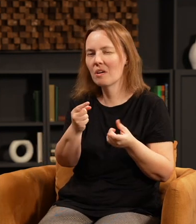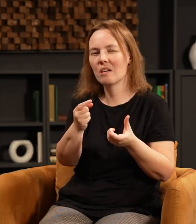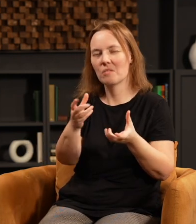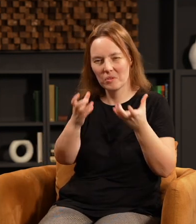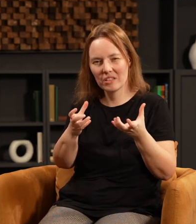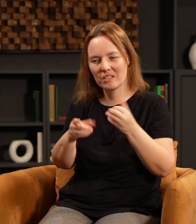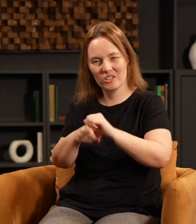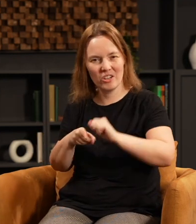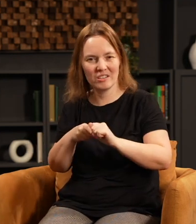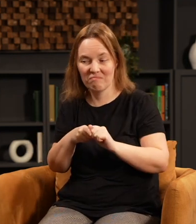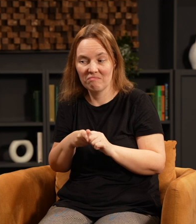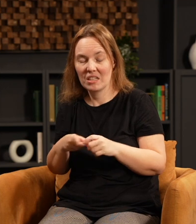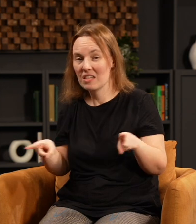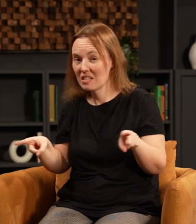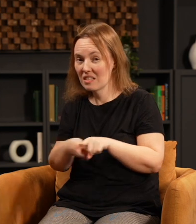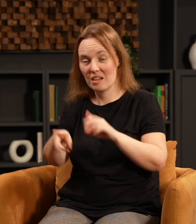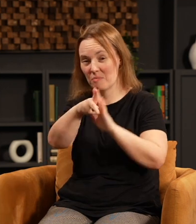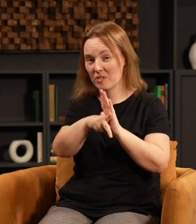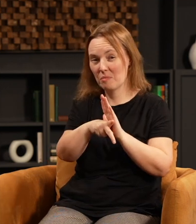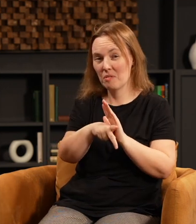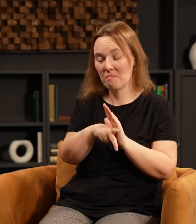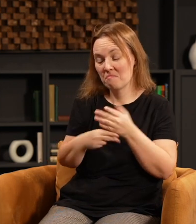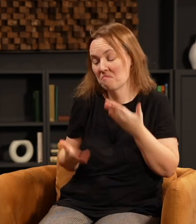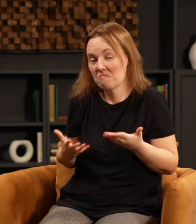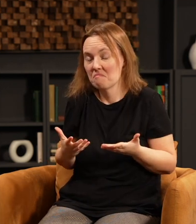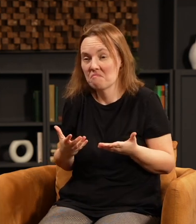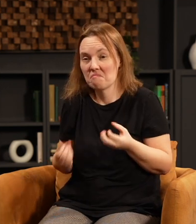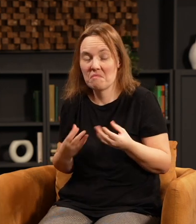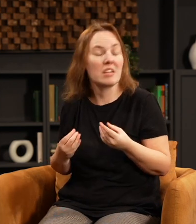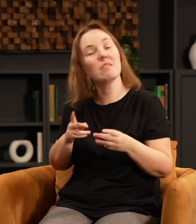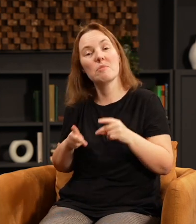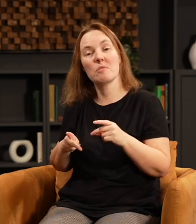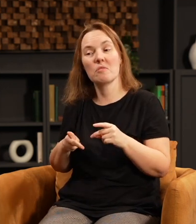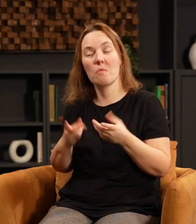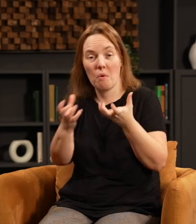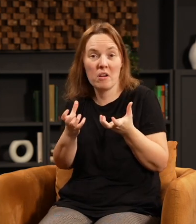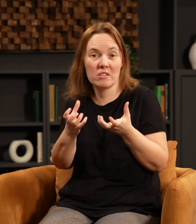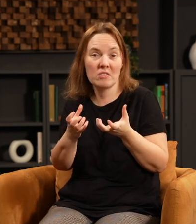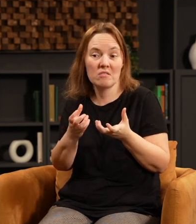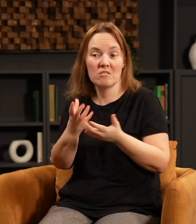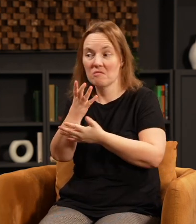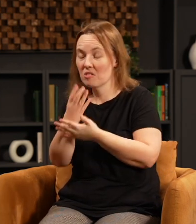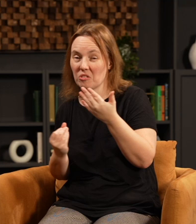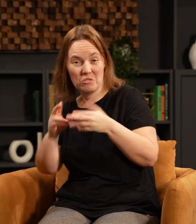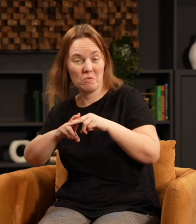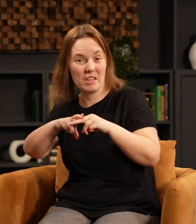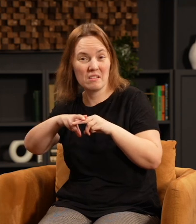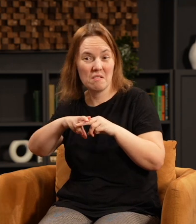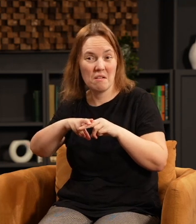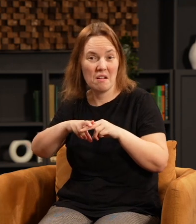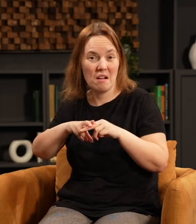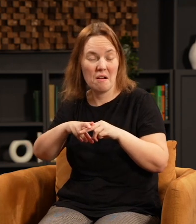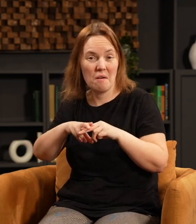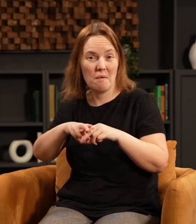life in which we live, right? A lot of good people intend to lose weight. A lot of good people intend to get into shape. A lot of people, whatever it may be, right? It's